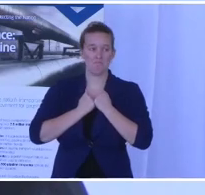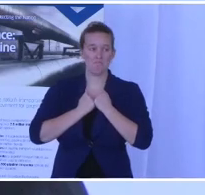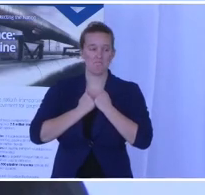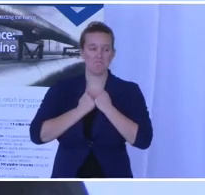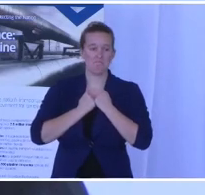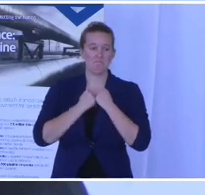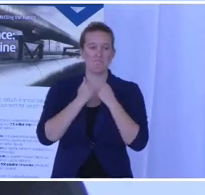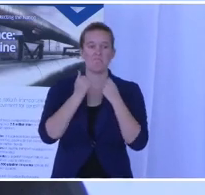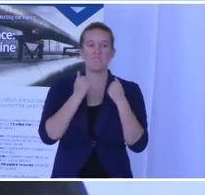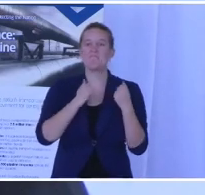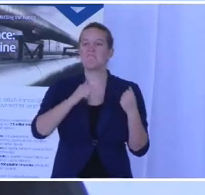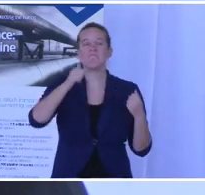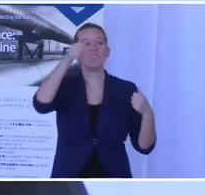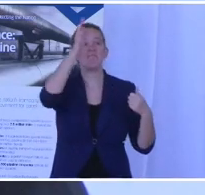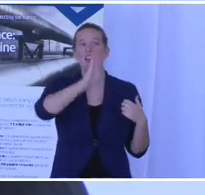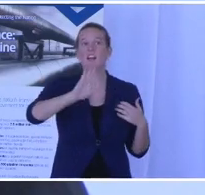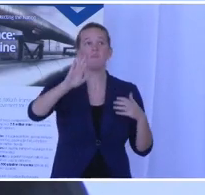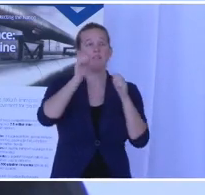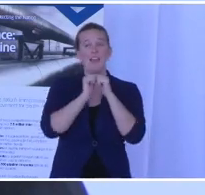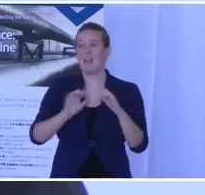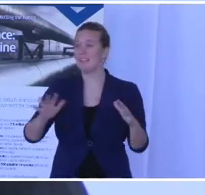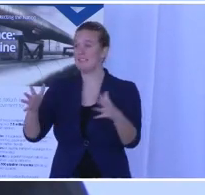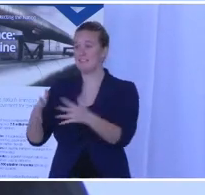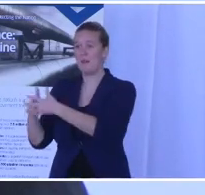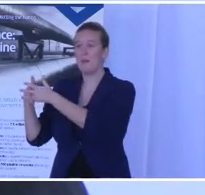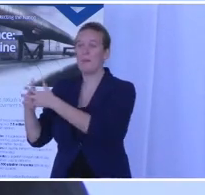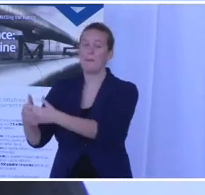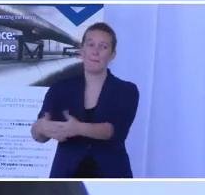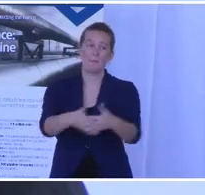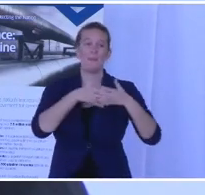home. God bless